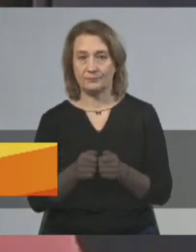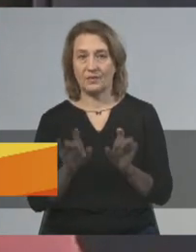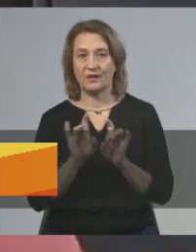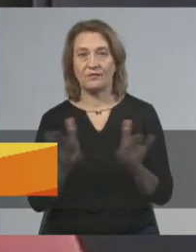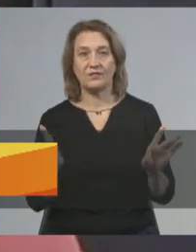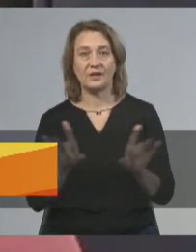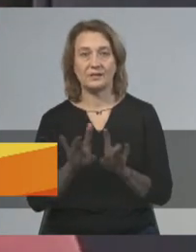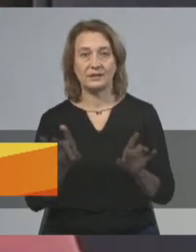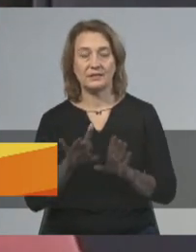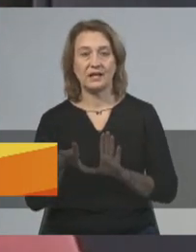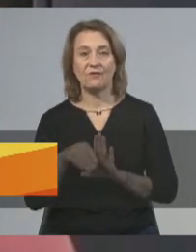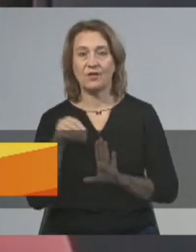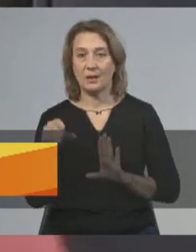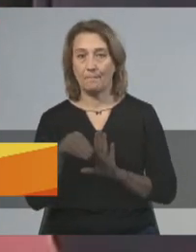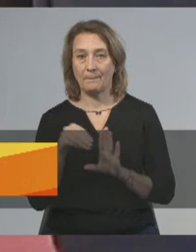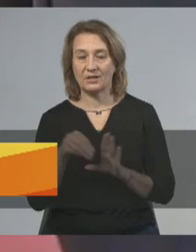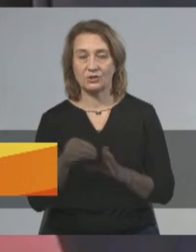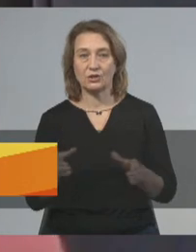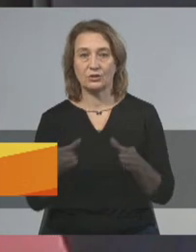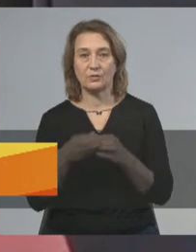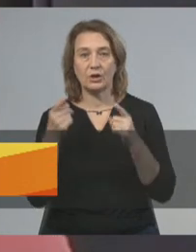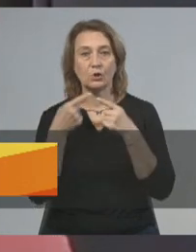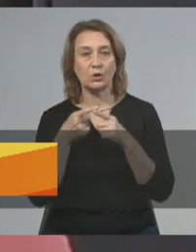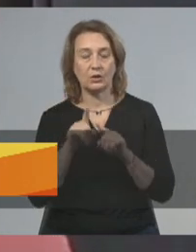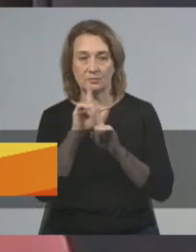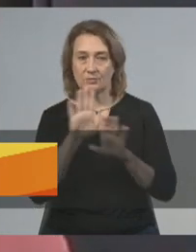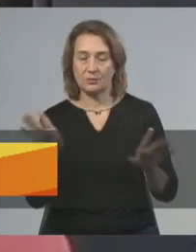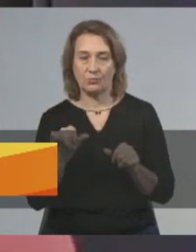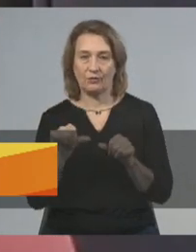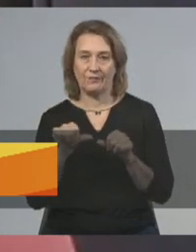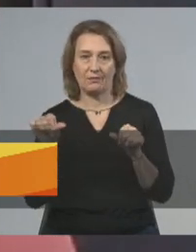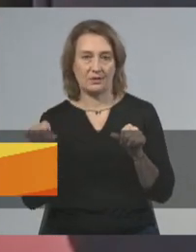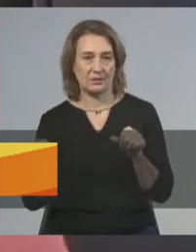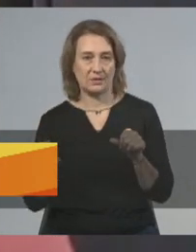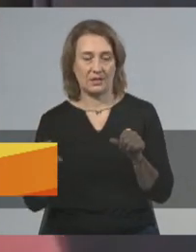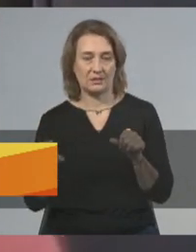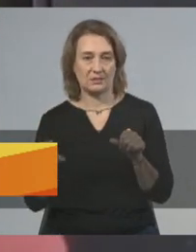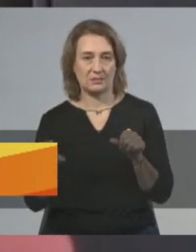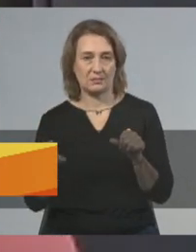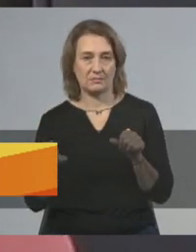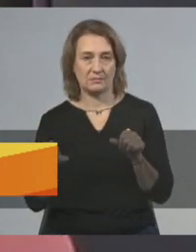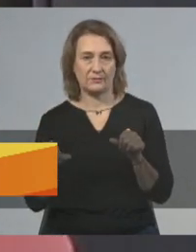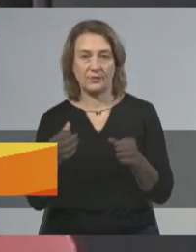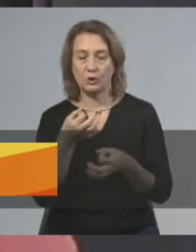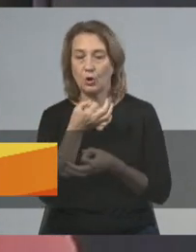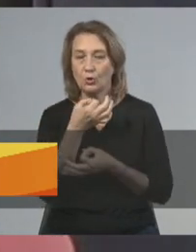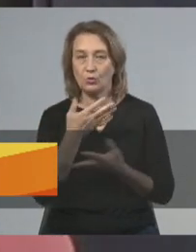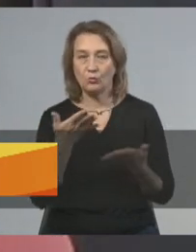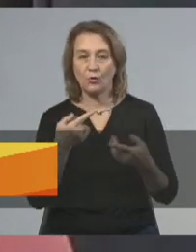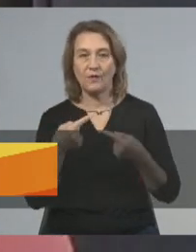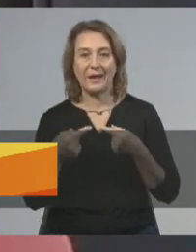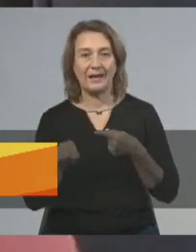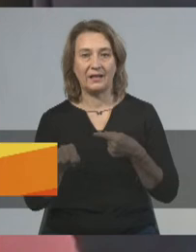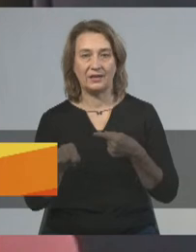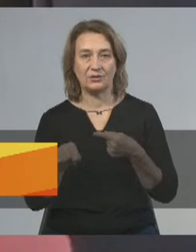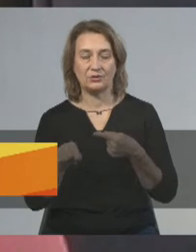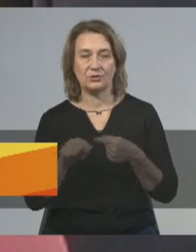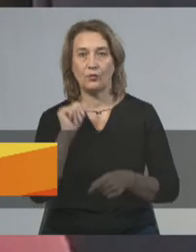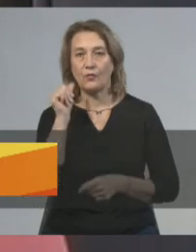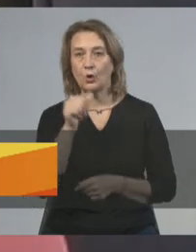well how we will cover the election campaign i think it won't be different